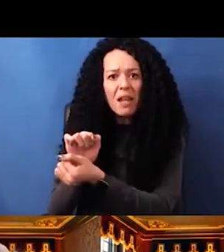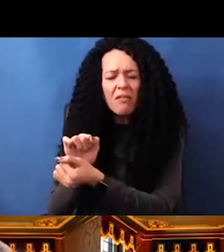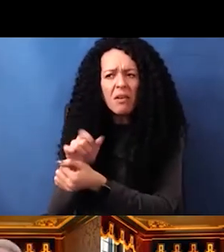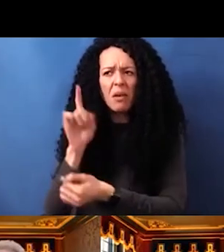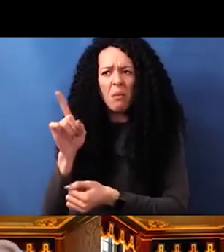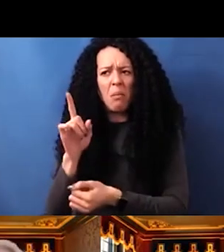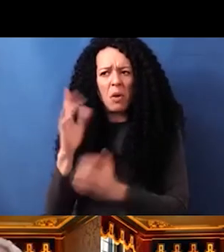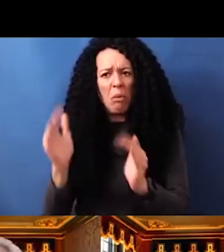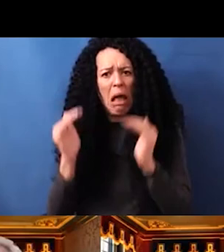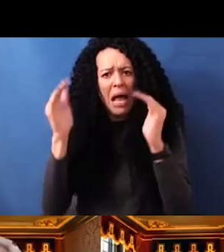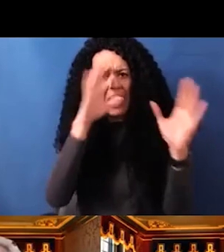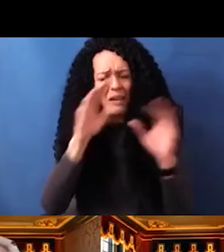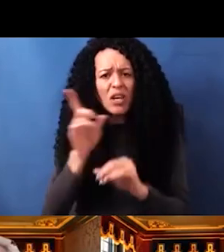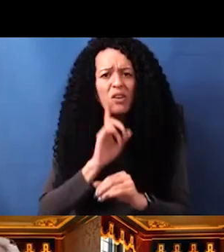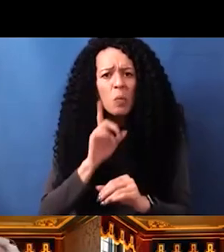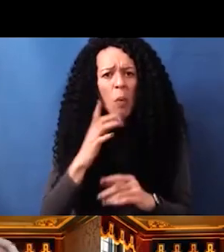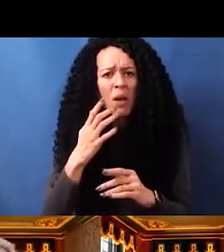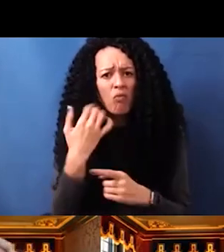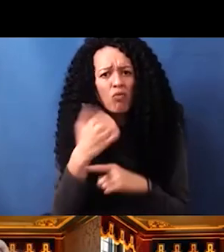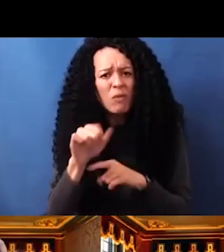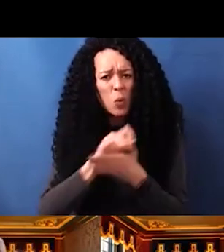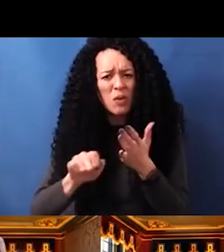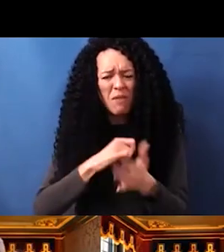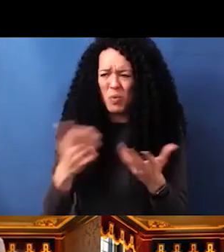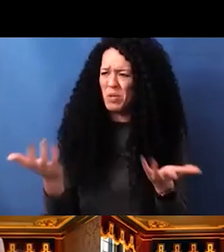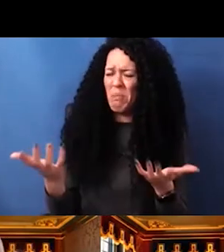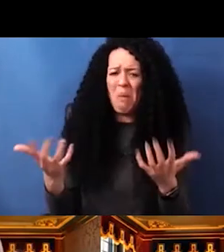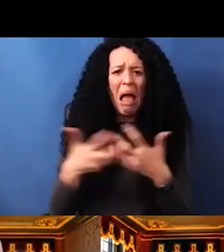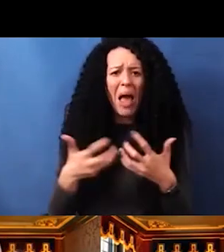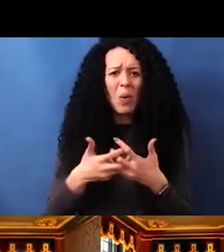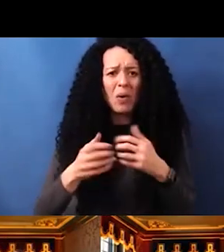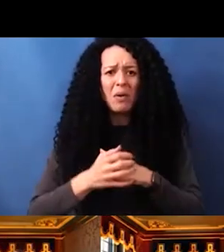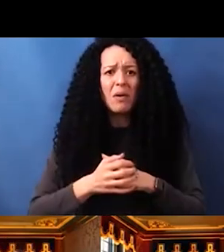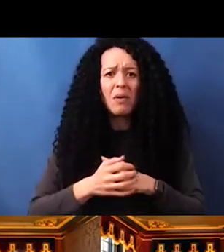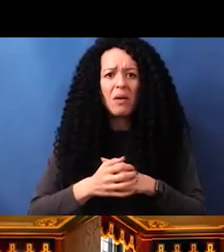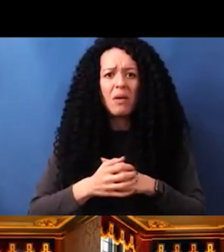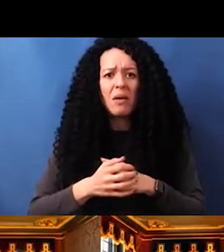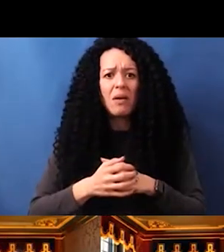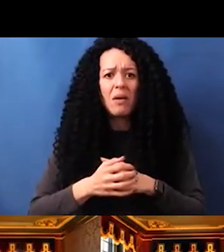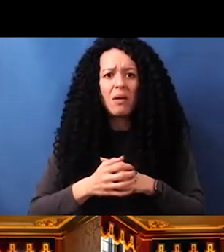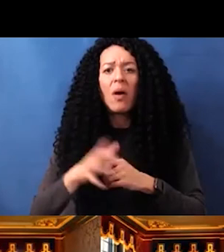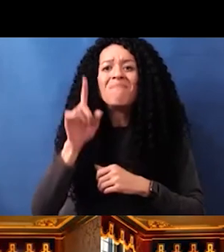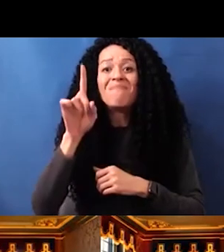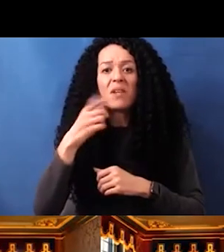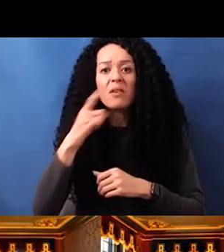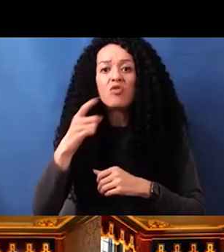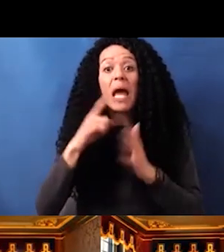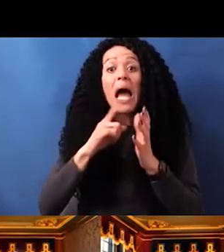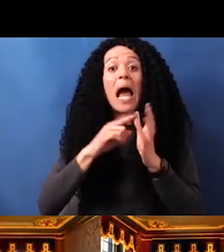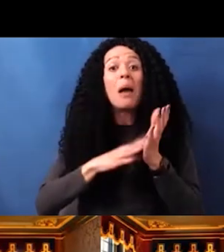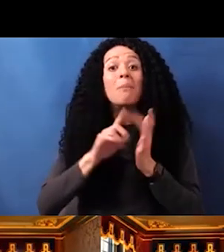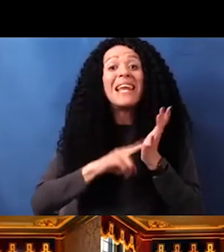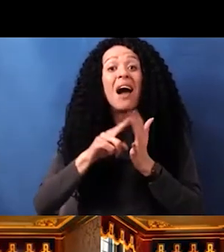highly educated women of the Republic. Ah, I see Amelia is looking for me. Would you excuse me? Of